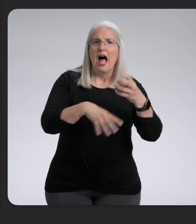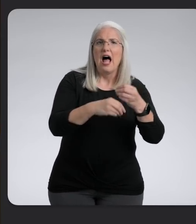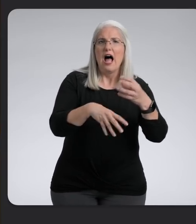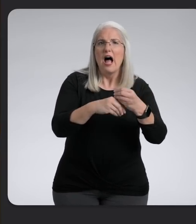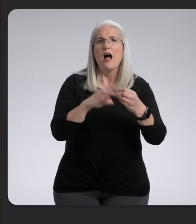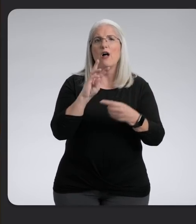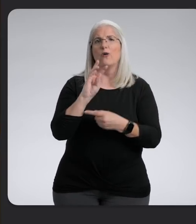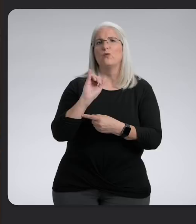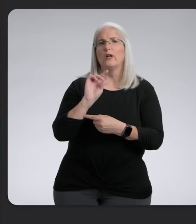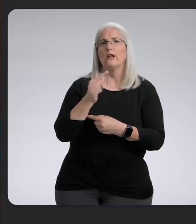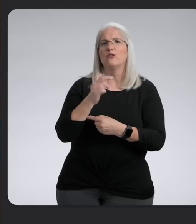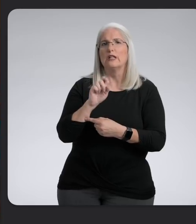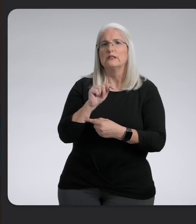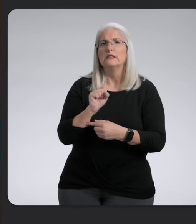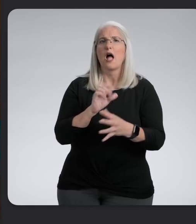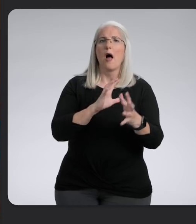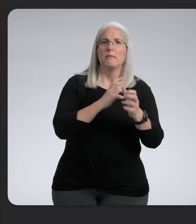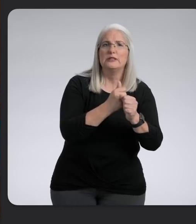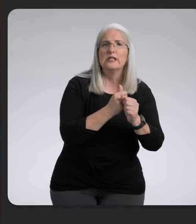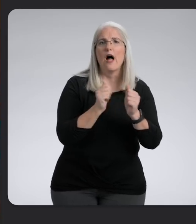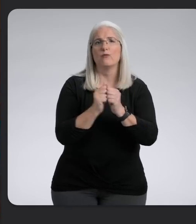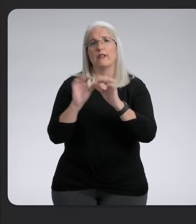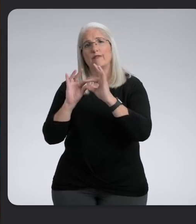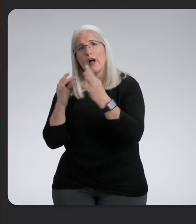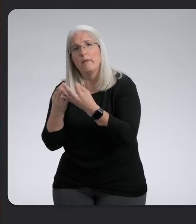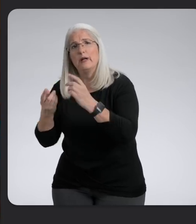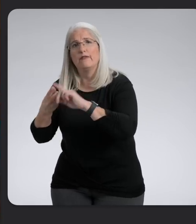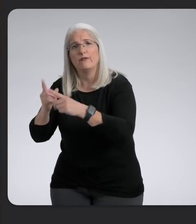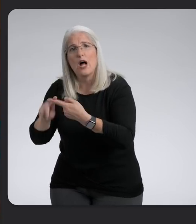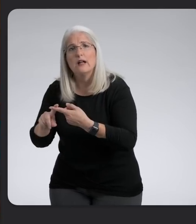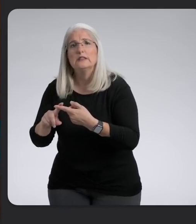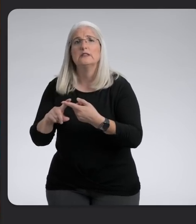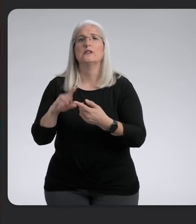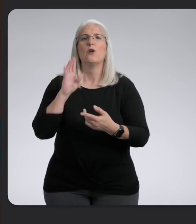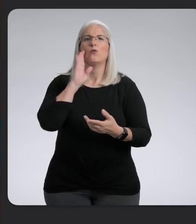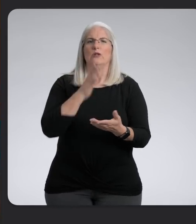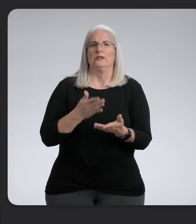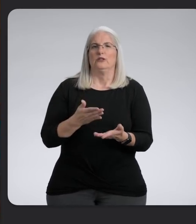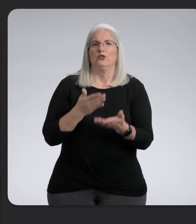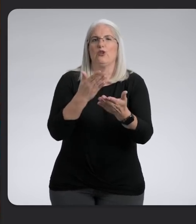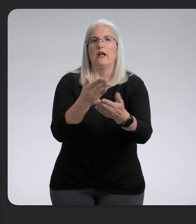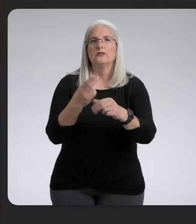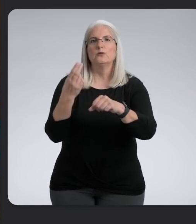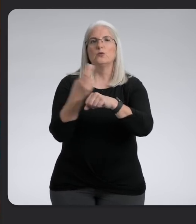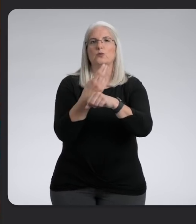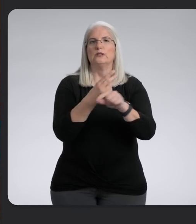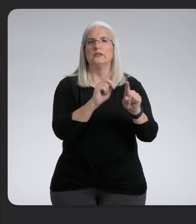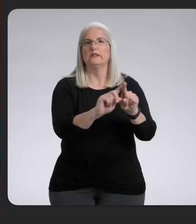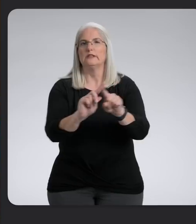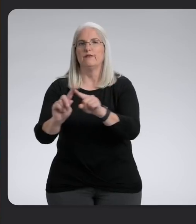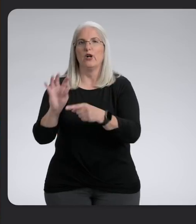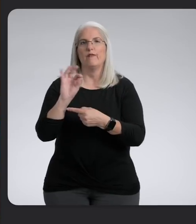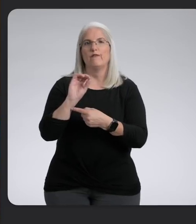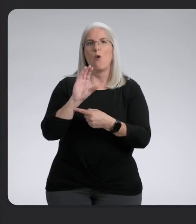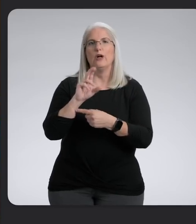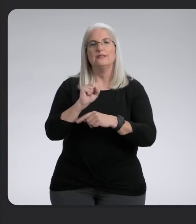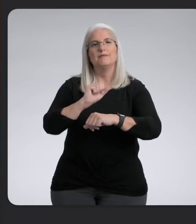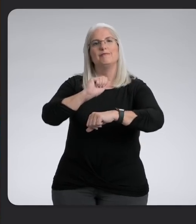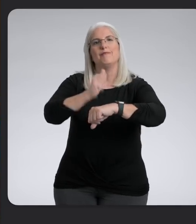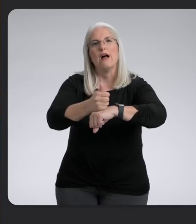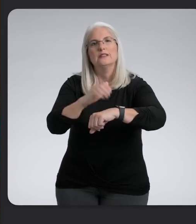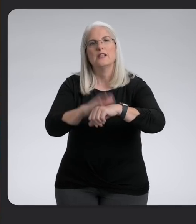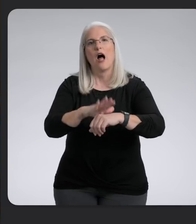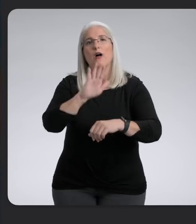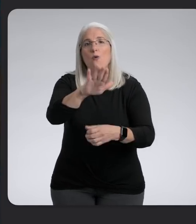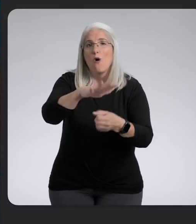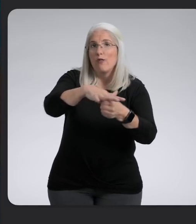friends and family. We'll even intelligently suggest using a focus based on your context, using different signals like location or time